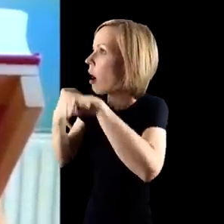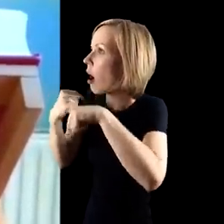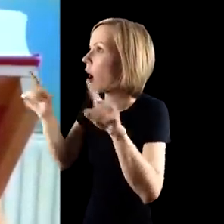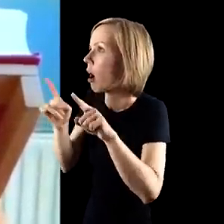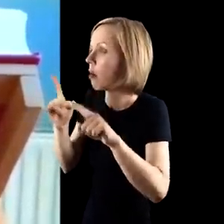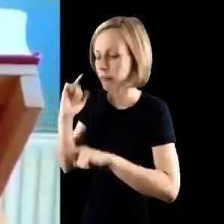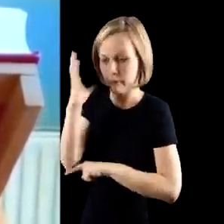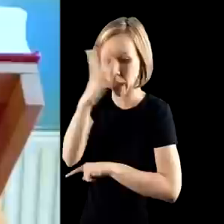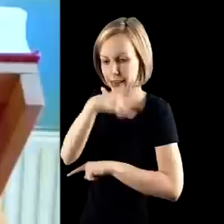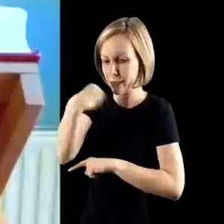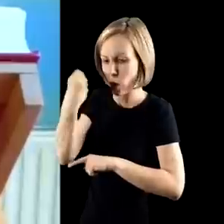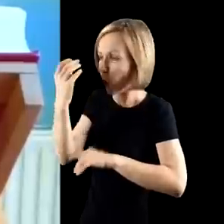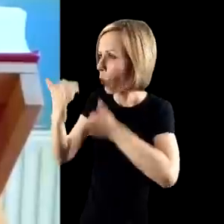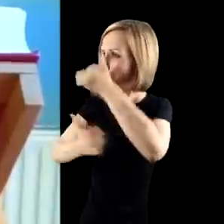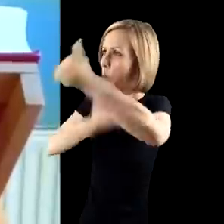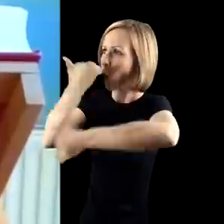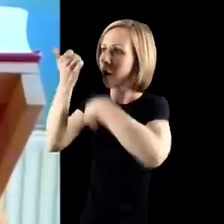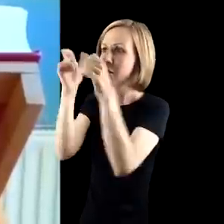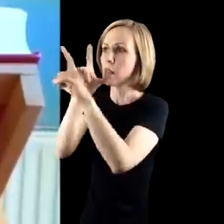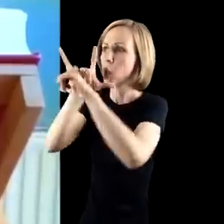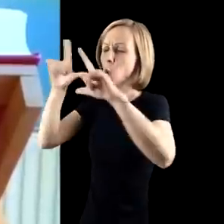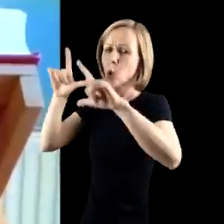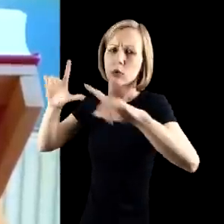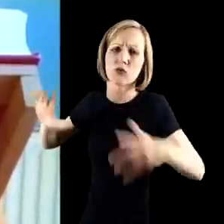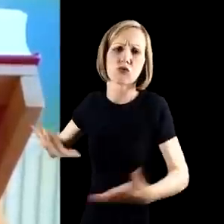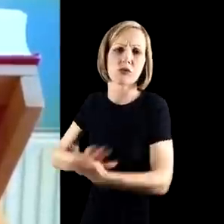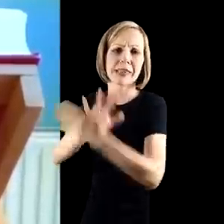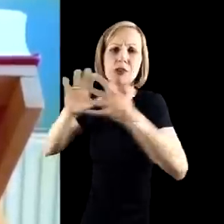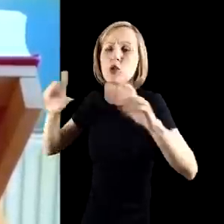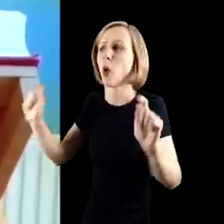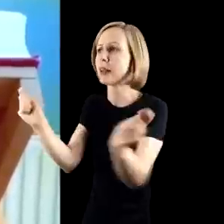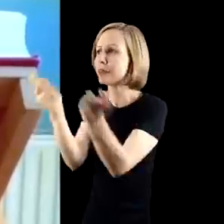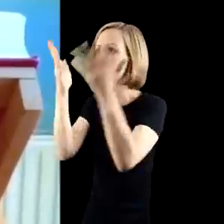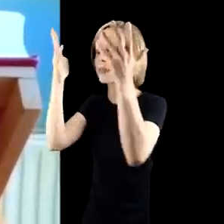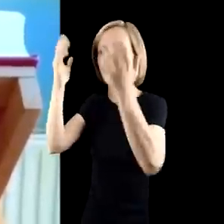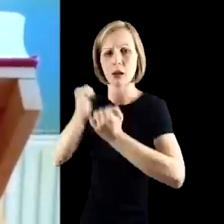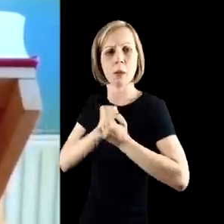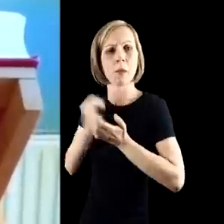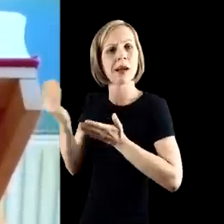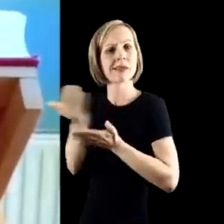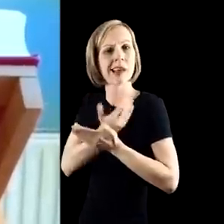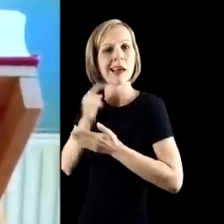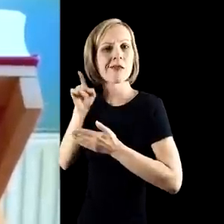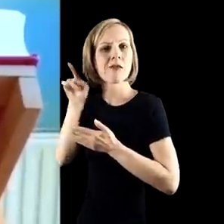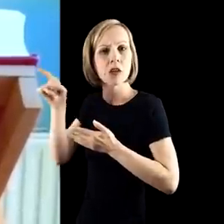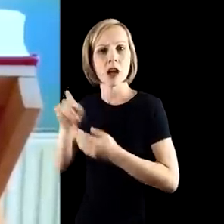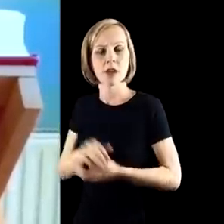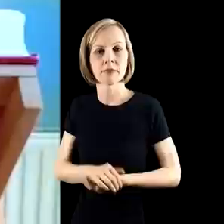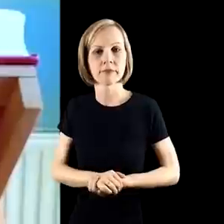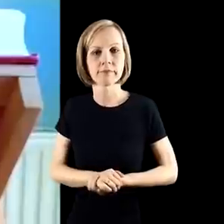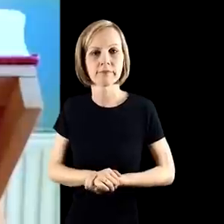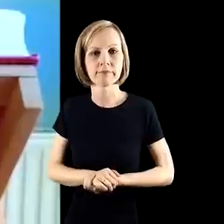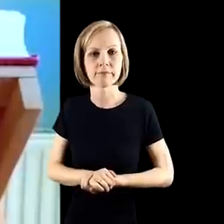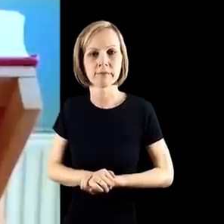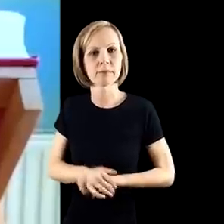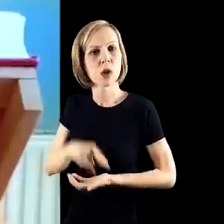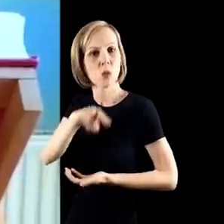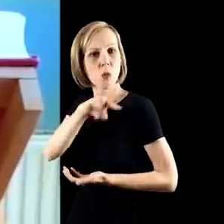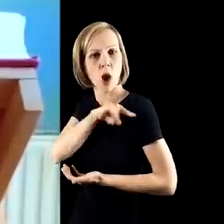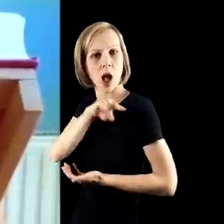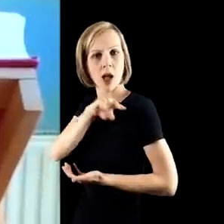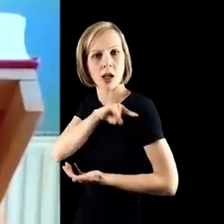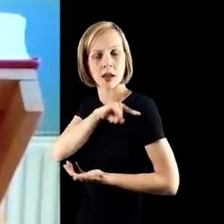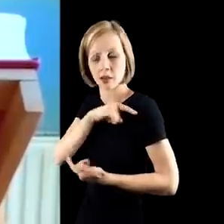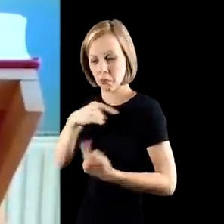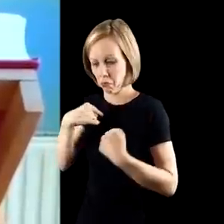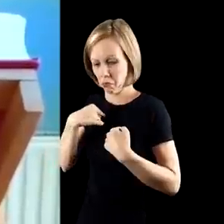magnifies the Lord, and my spirit rejoices in God my Saviour, for he has looked with favour